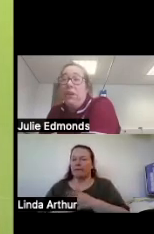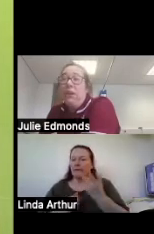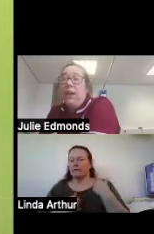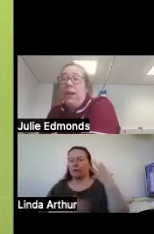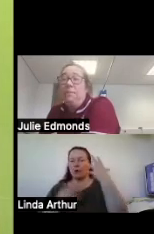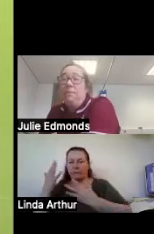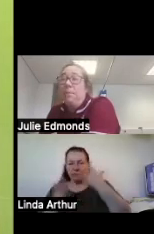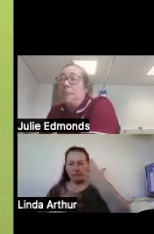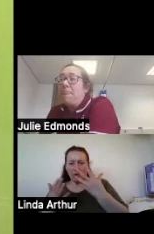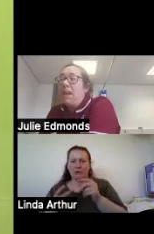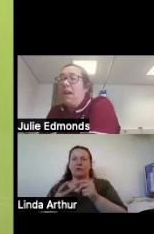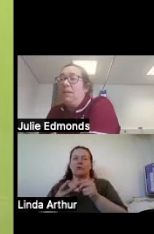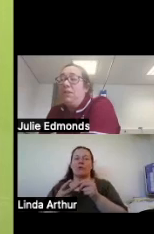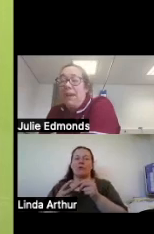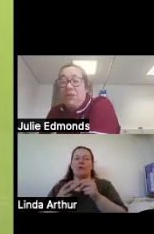confusion,